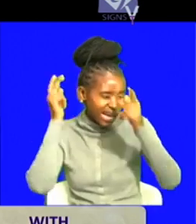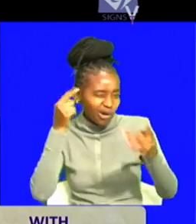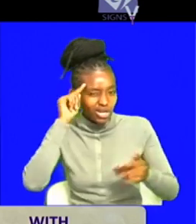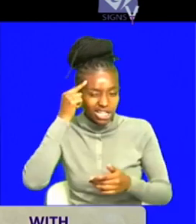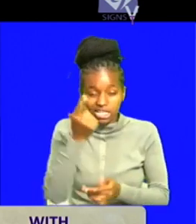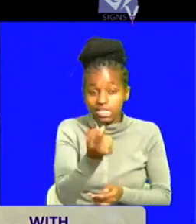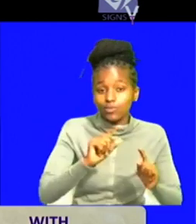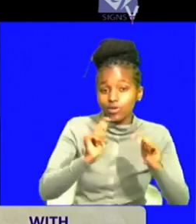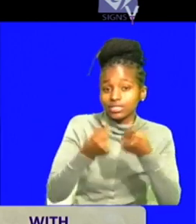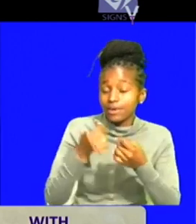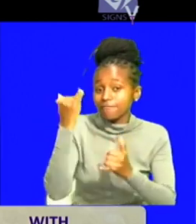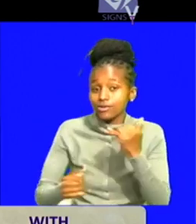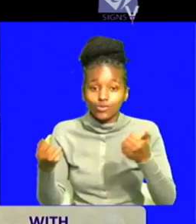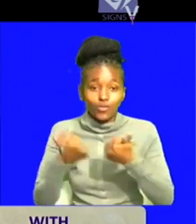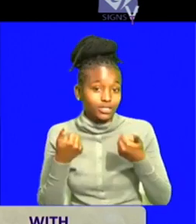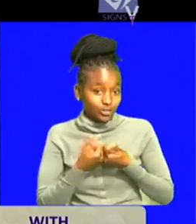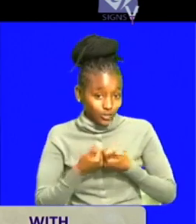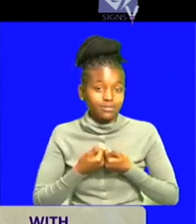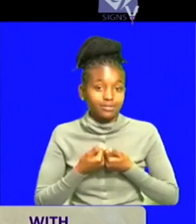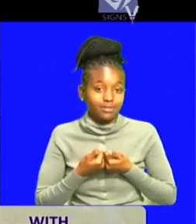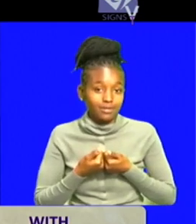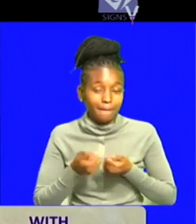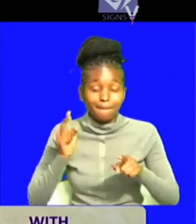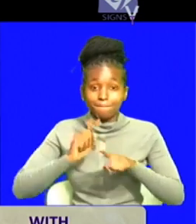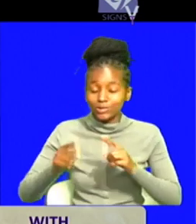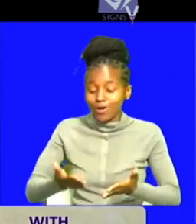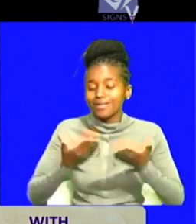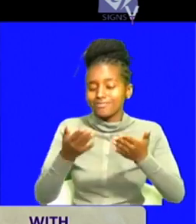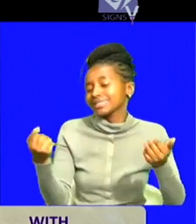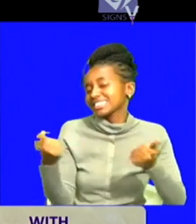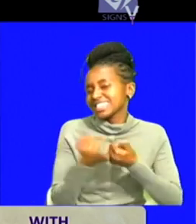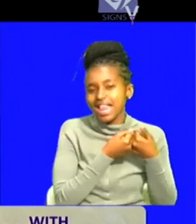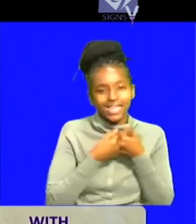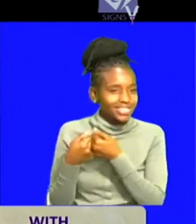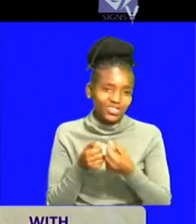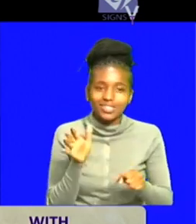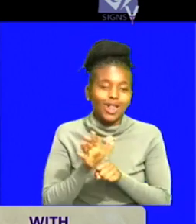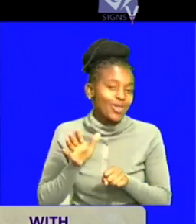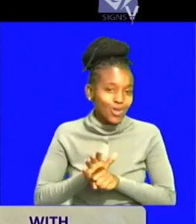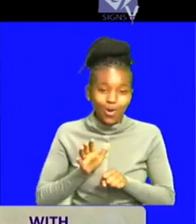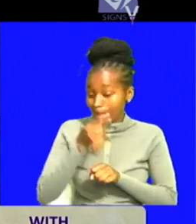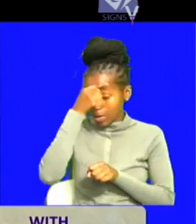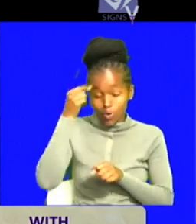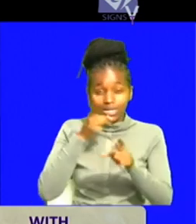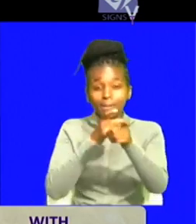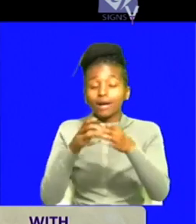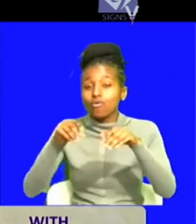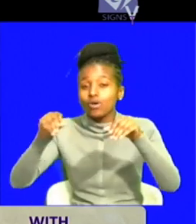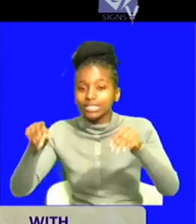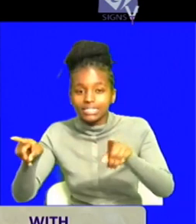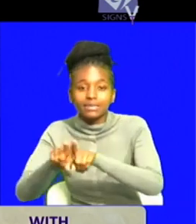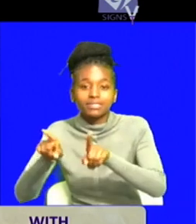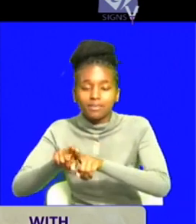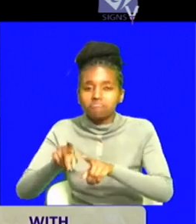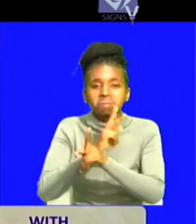this particular final match, they still offer a lot of challenges when it comes to the attacking quality, the holding the